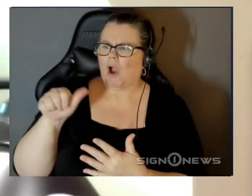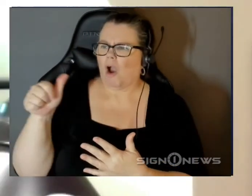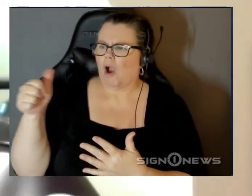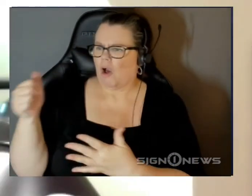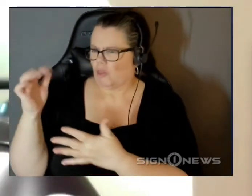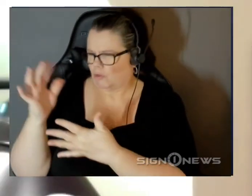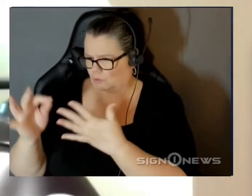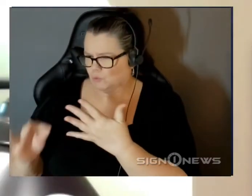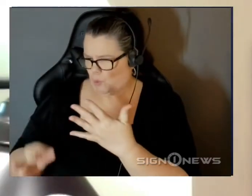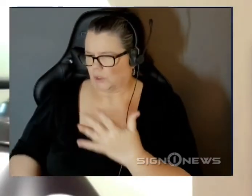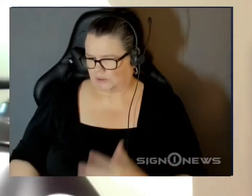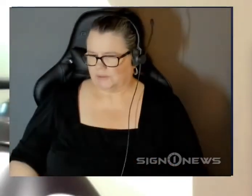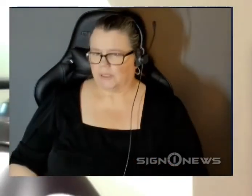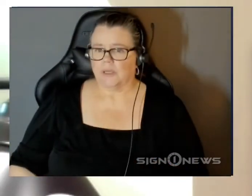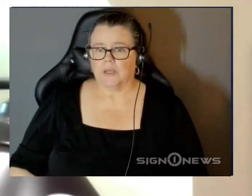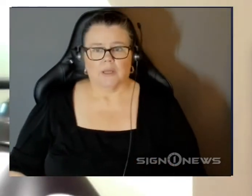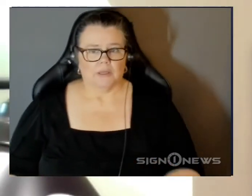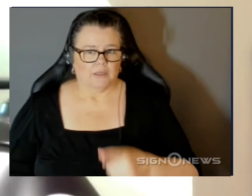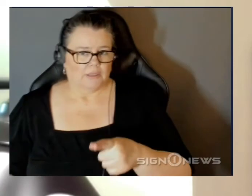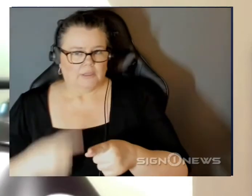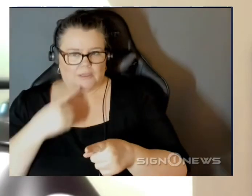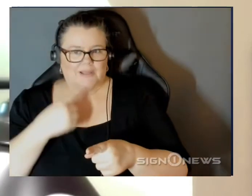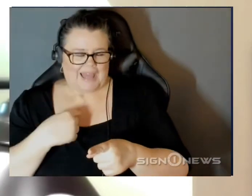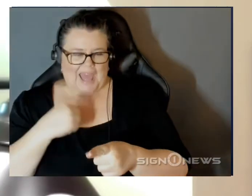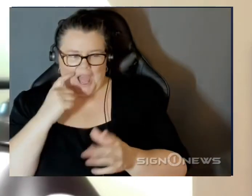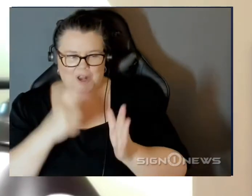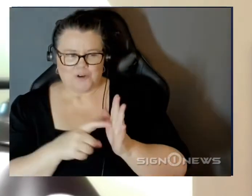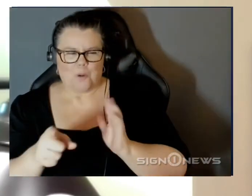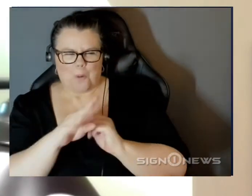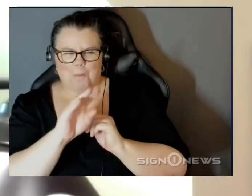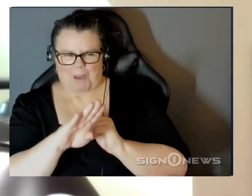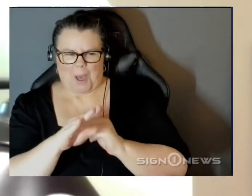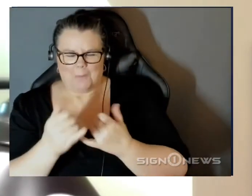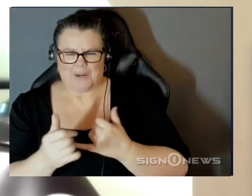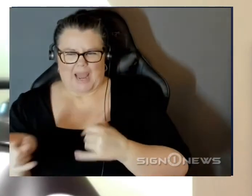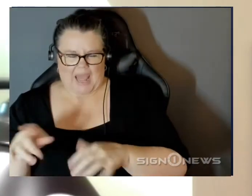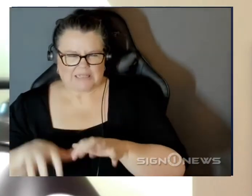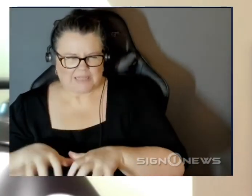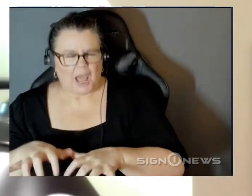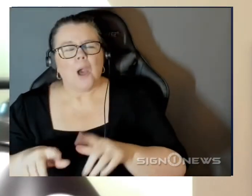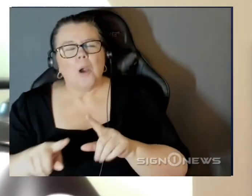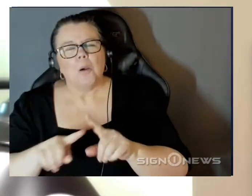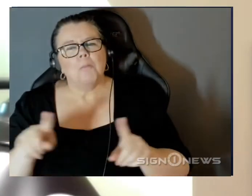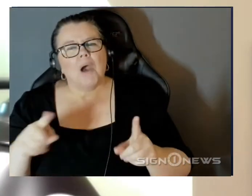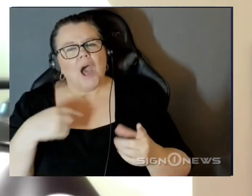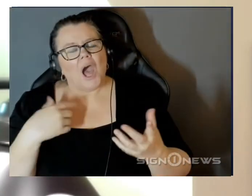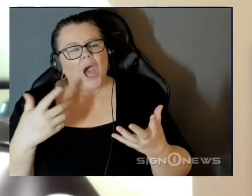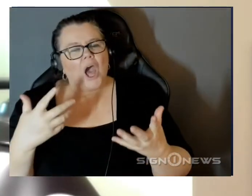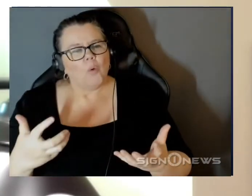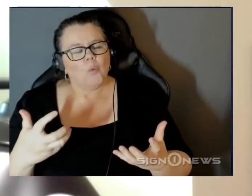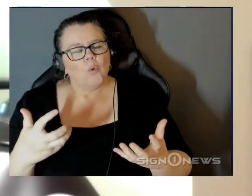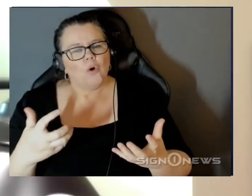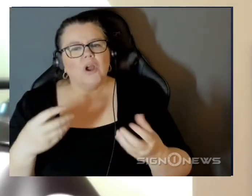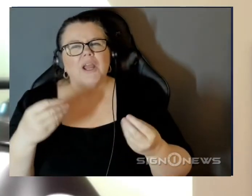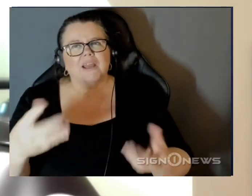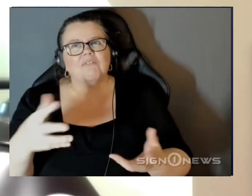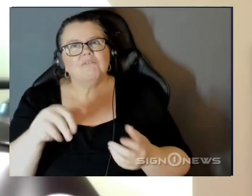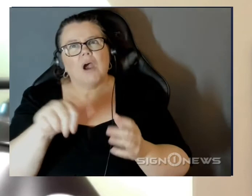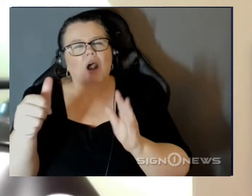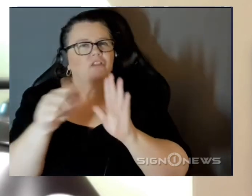but I want to highlight two other examples of Communication First members who are